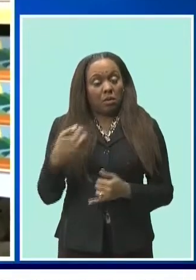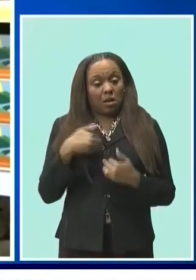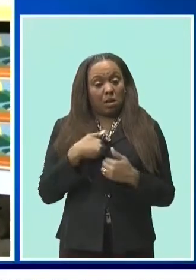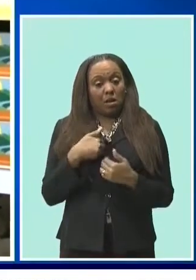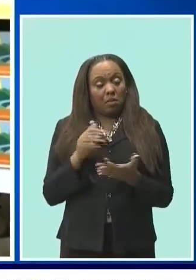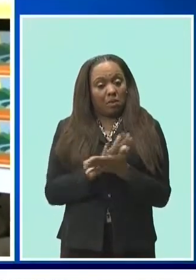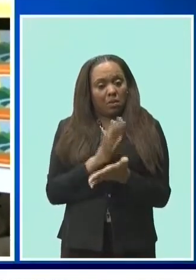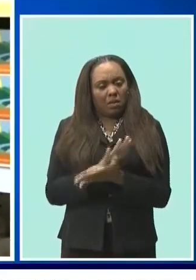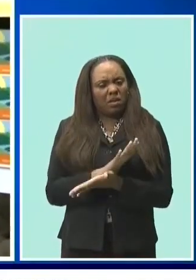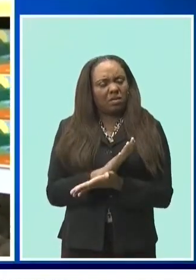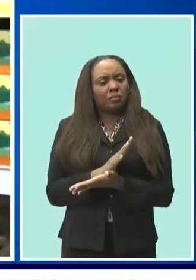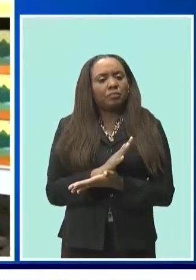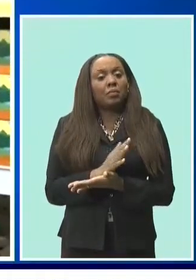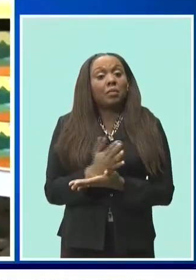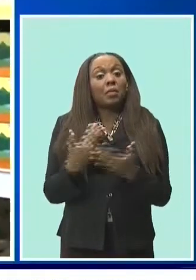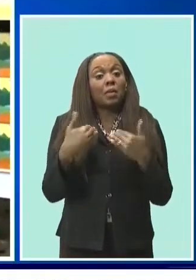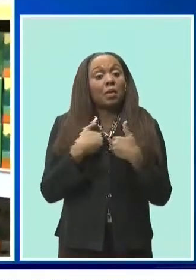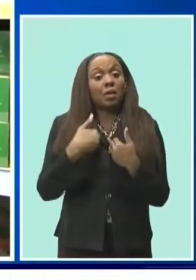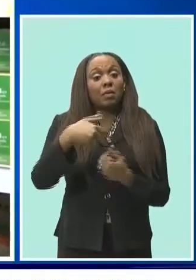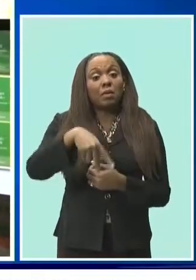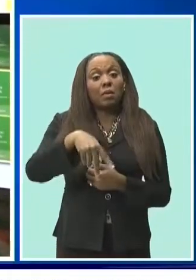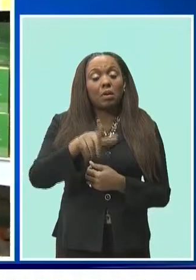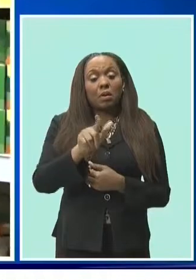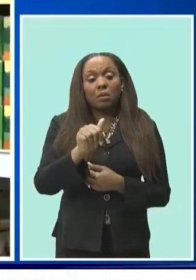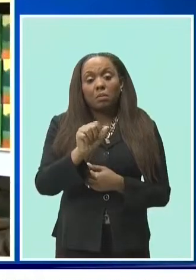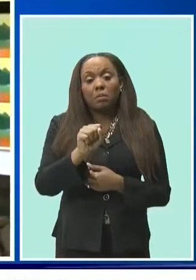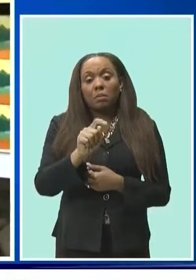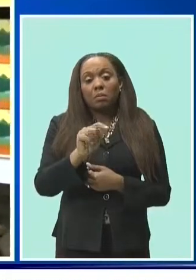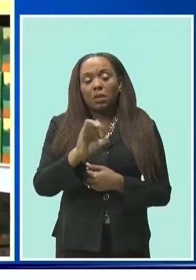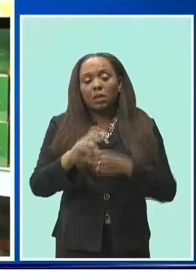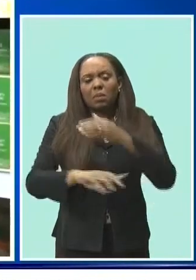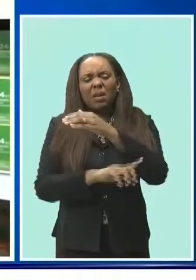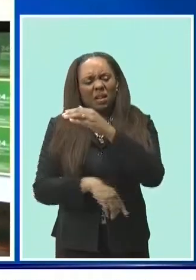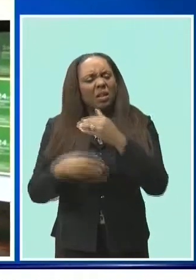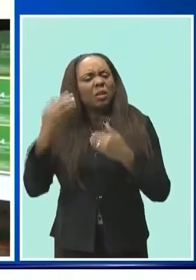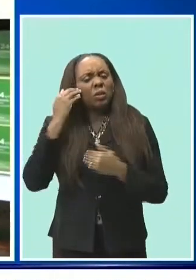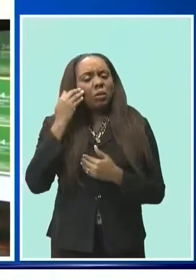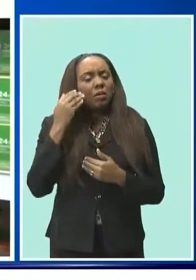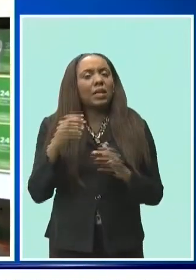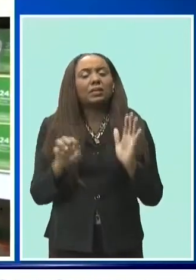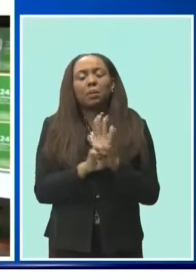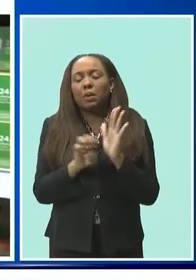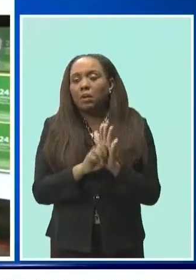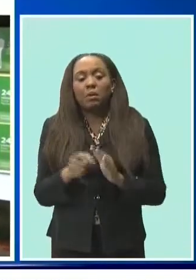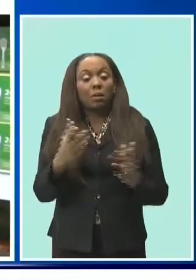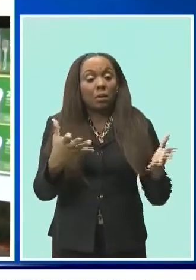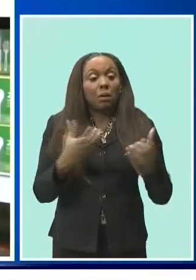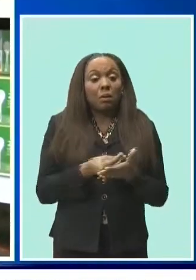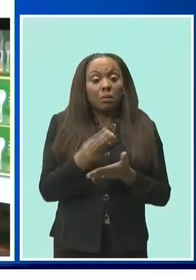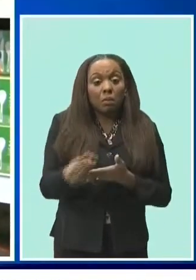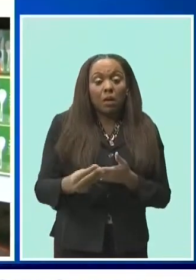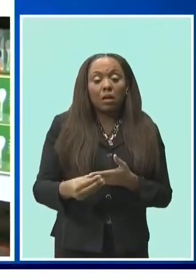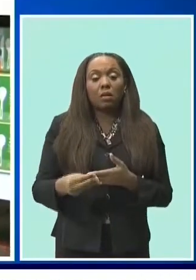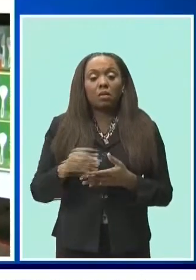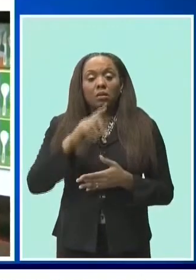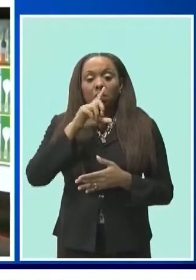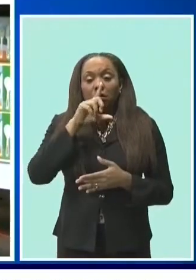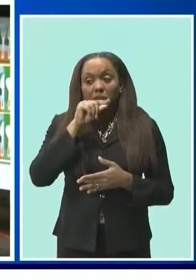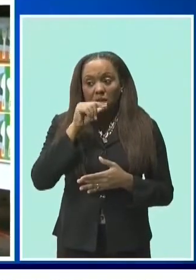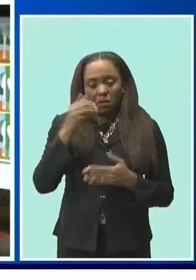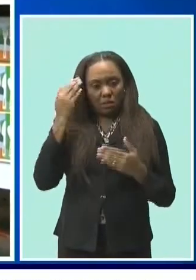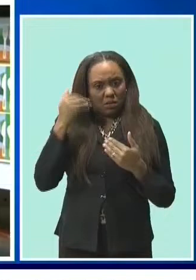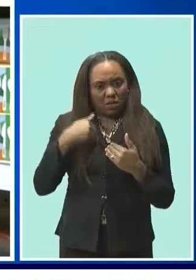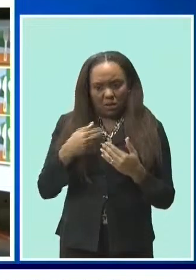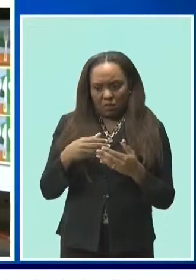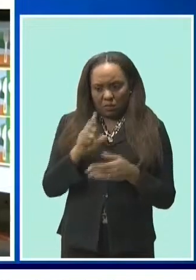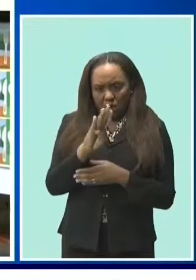for the produce and the chickens. For the time being, like if you buy a whole chicken, you have a bag to put